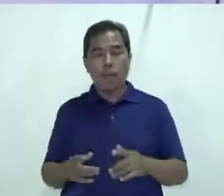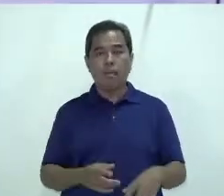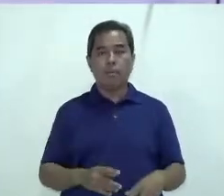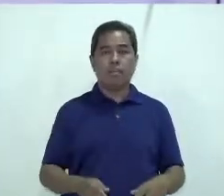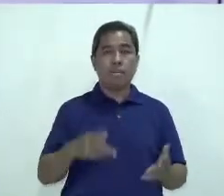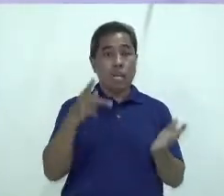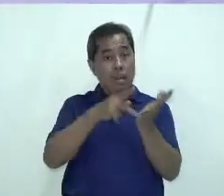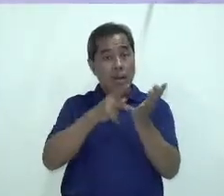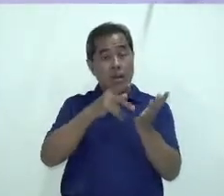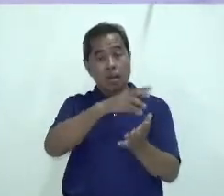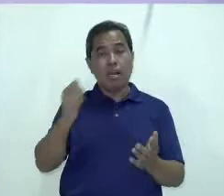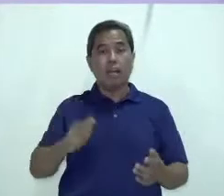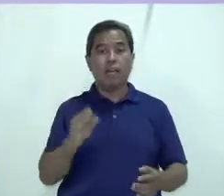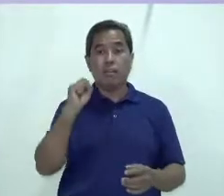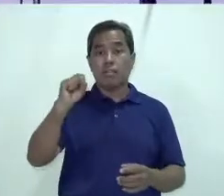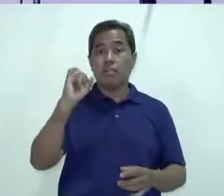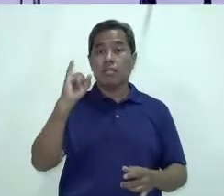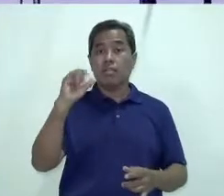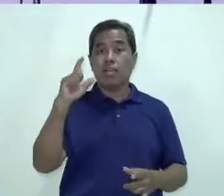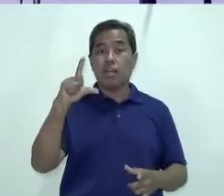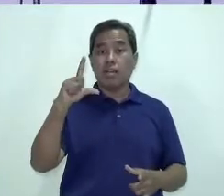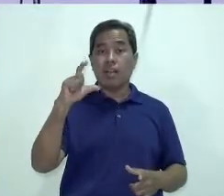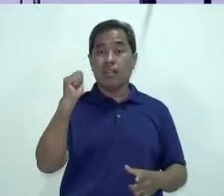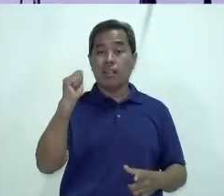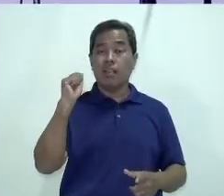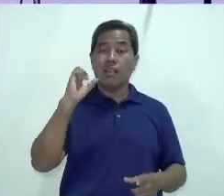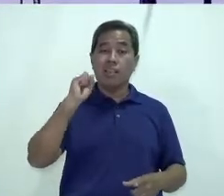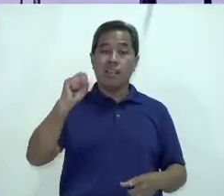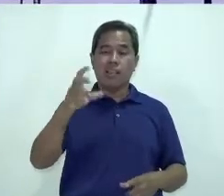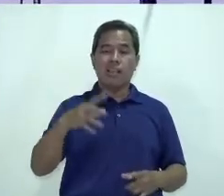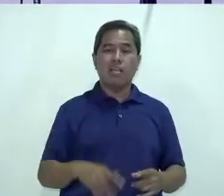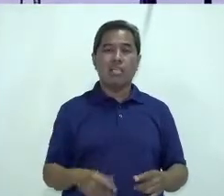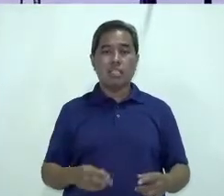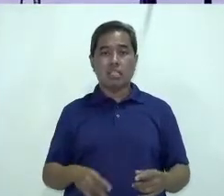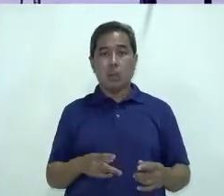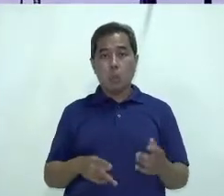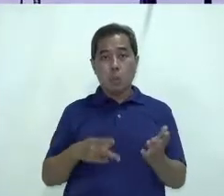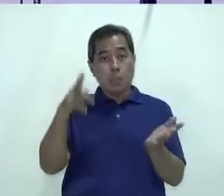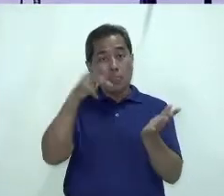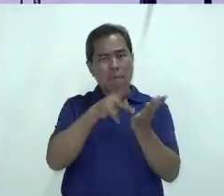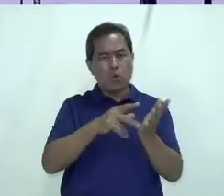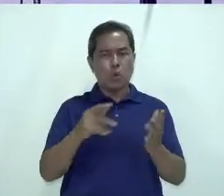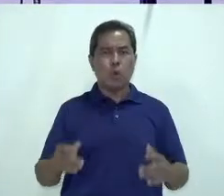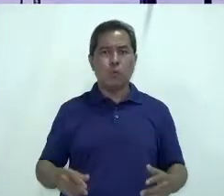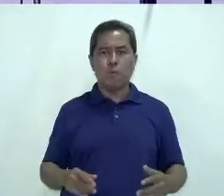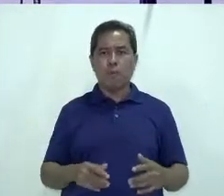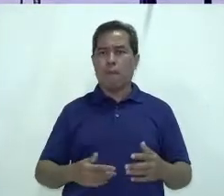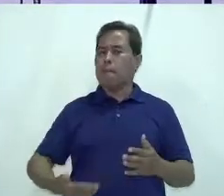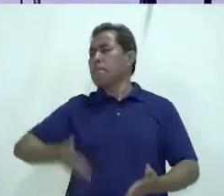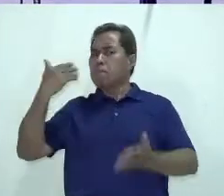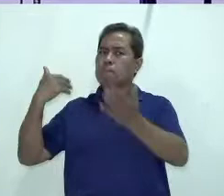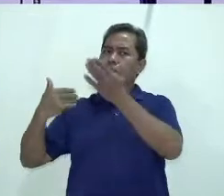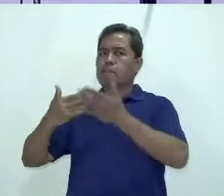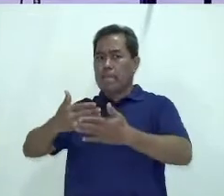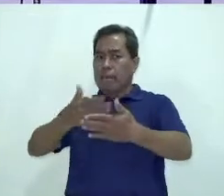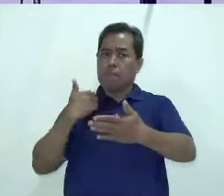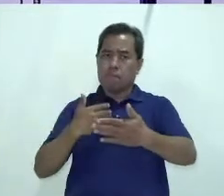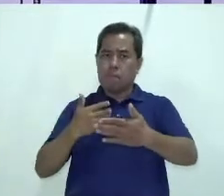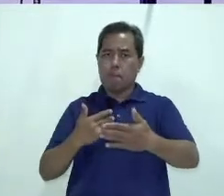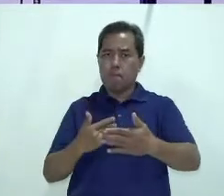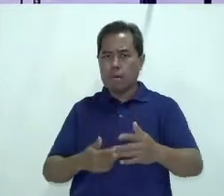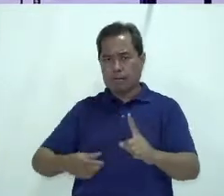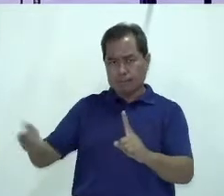Jesus Christ, kind of faith in Christ. Paul was actually a former terrorist. He terrorized Christians.